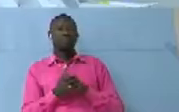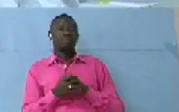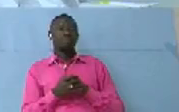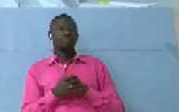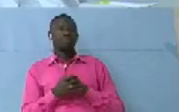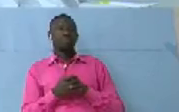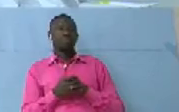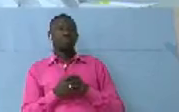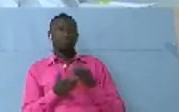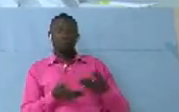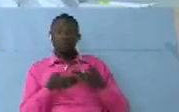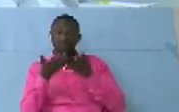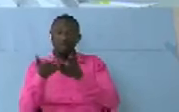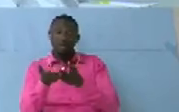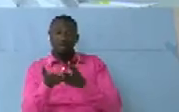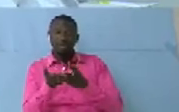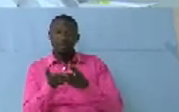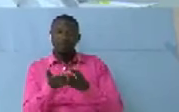were you served plazas?